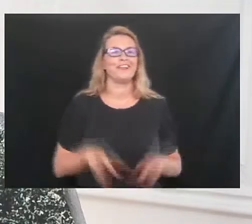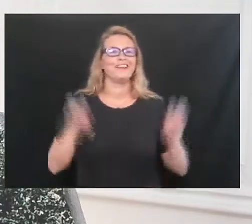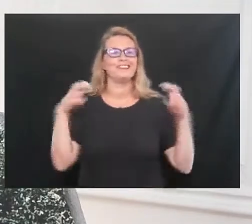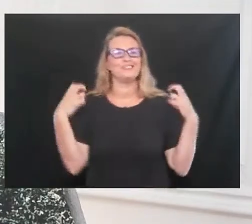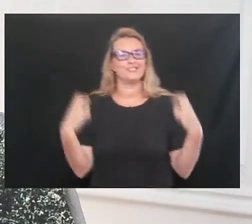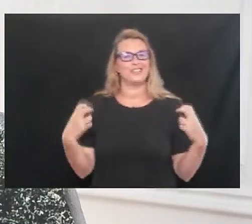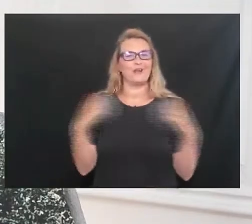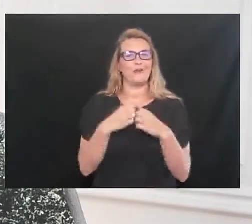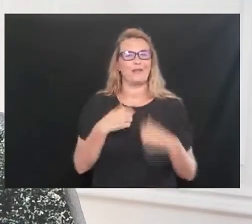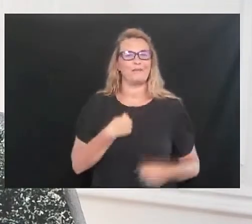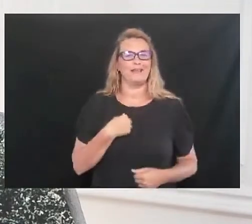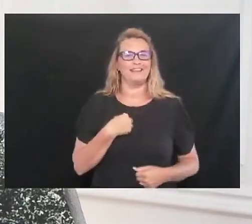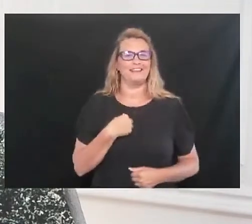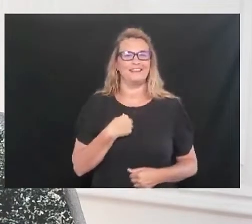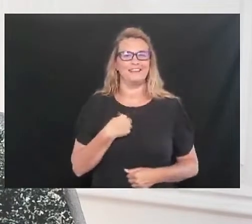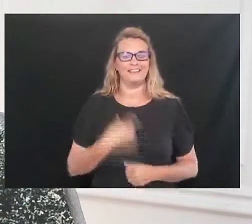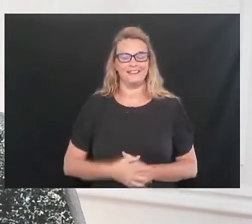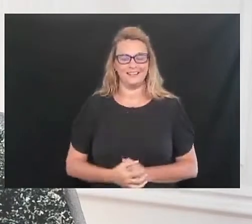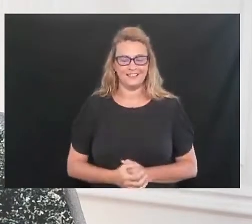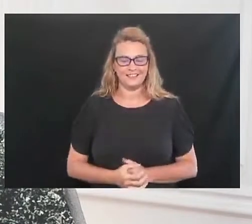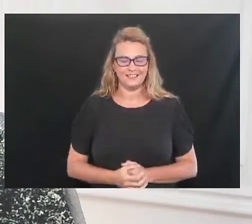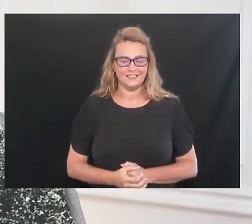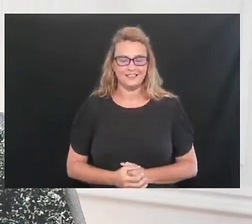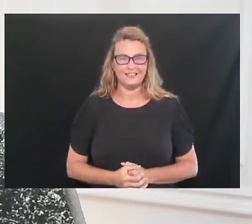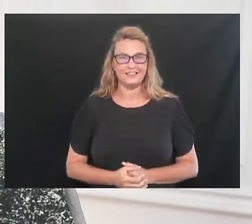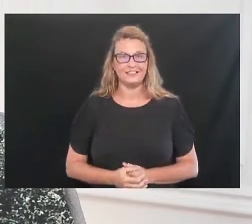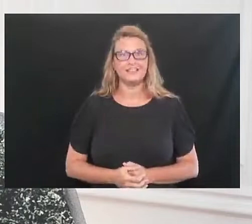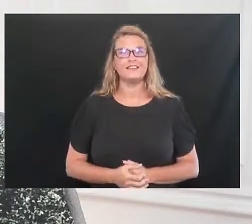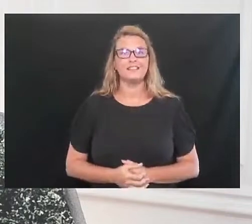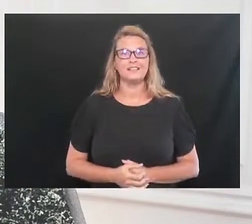me, and now in the